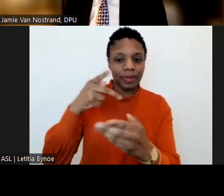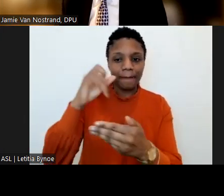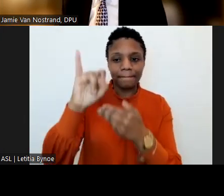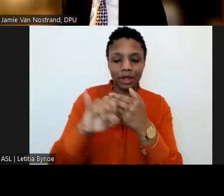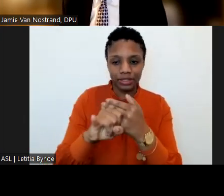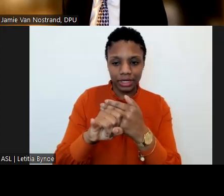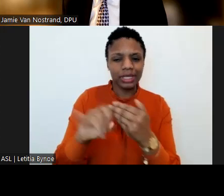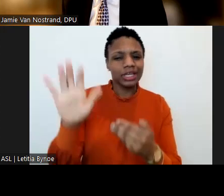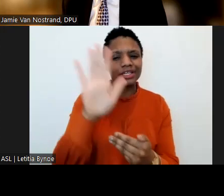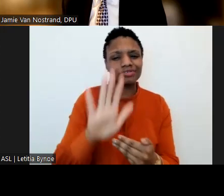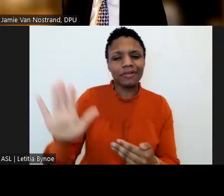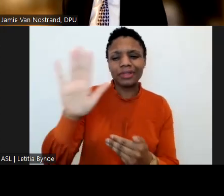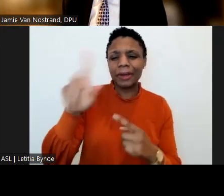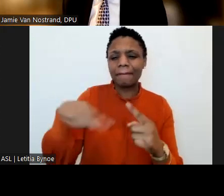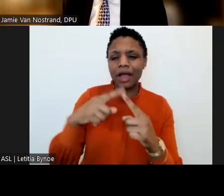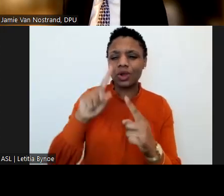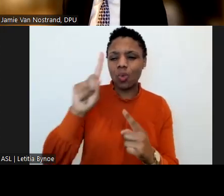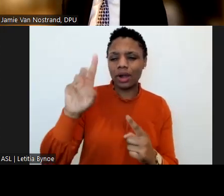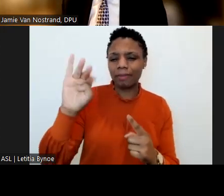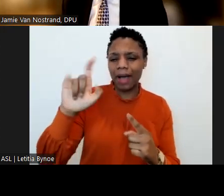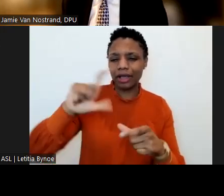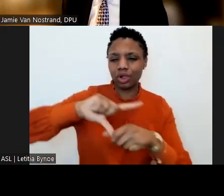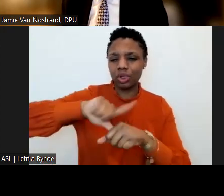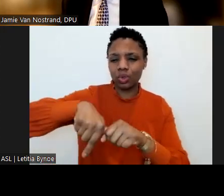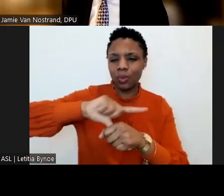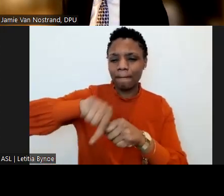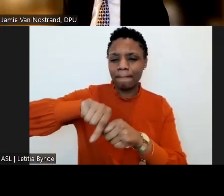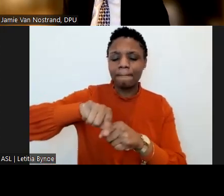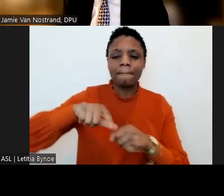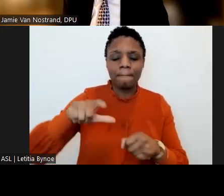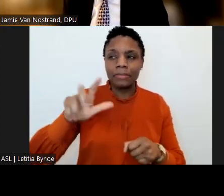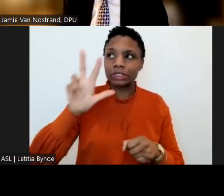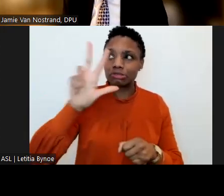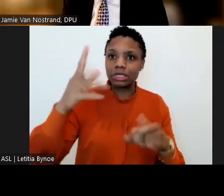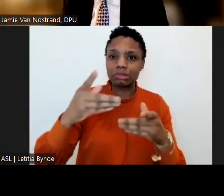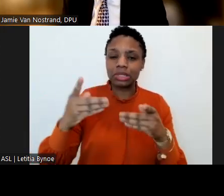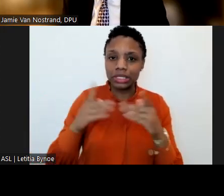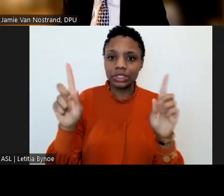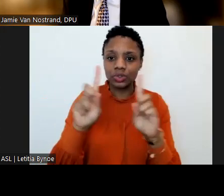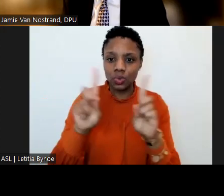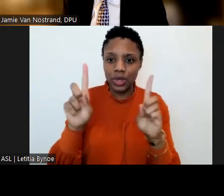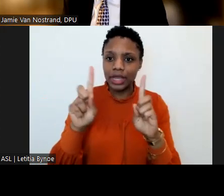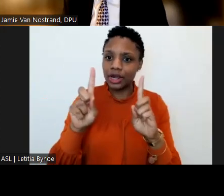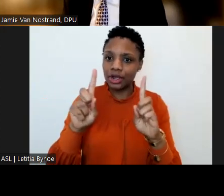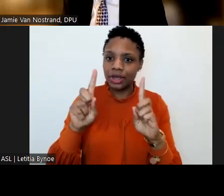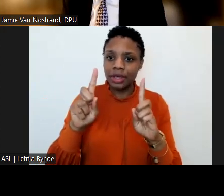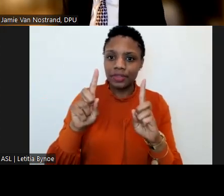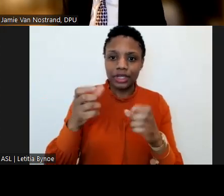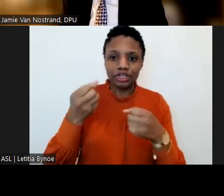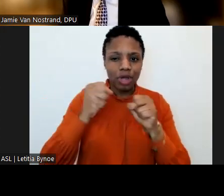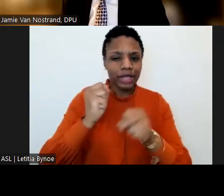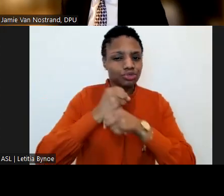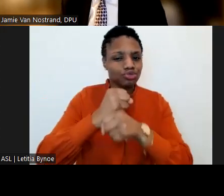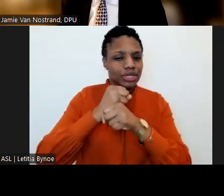geothermal is, it's roughly a 1 mile loop. There are 3 places where they're drilling down 600 feet to create the